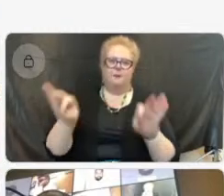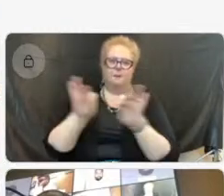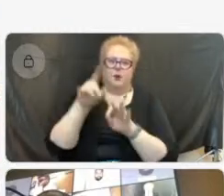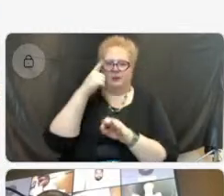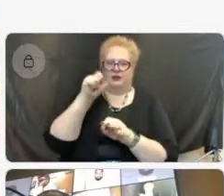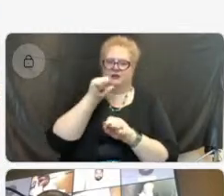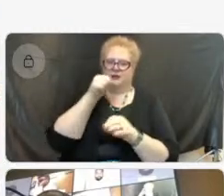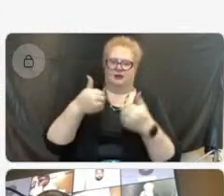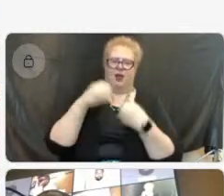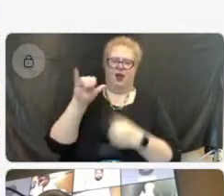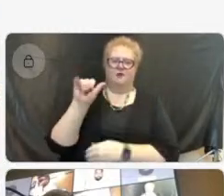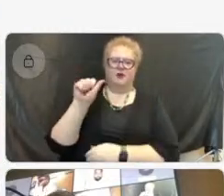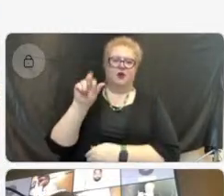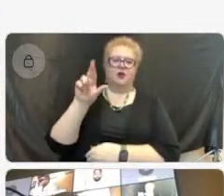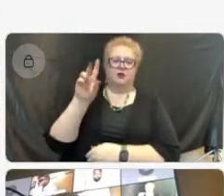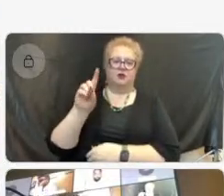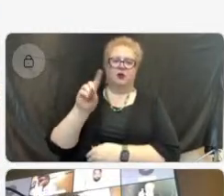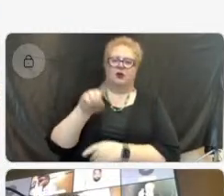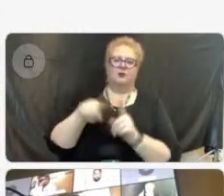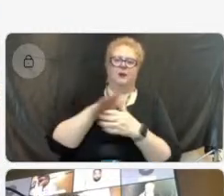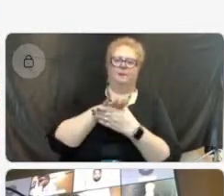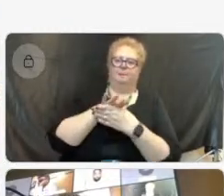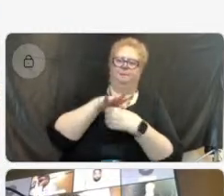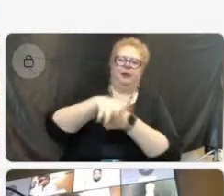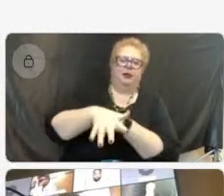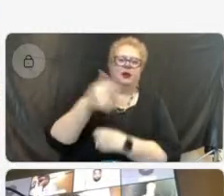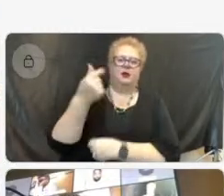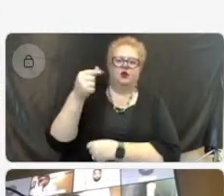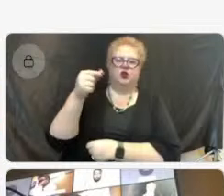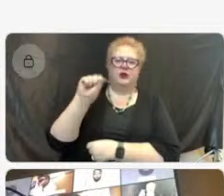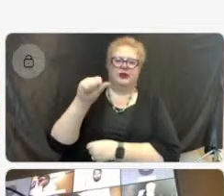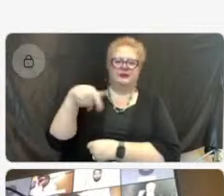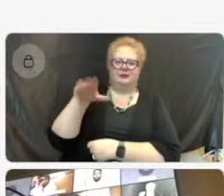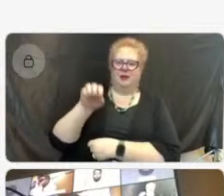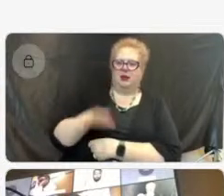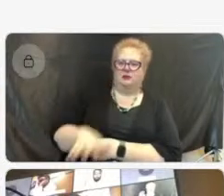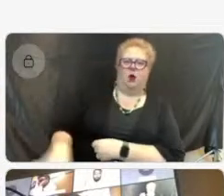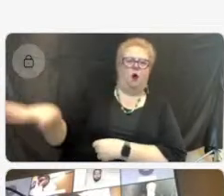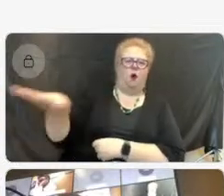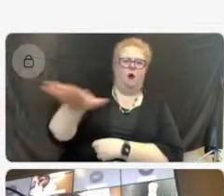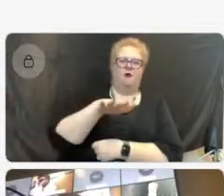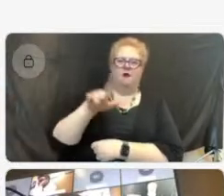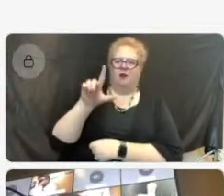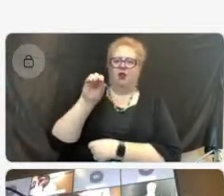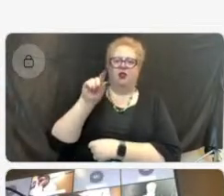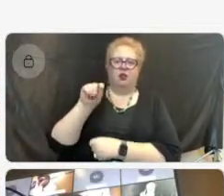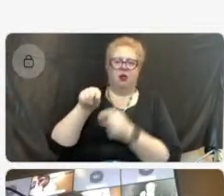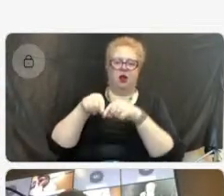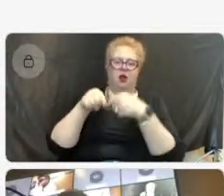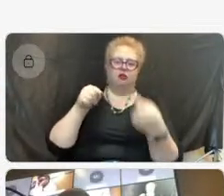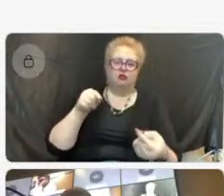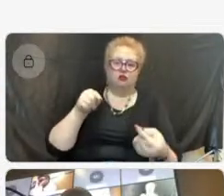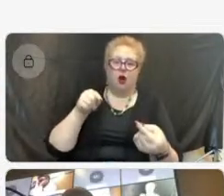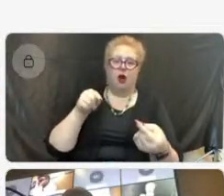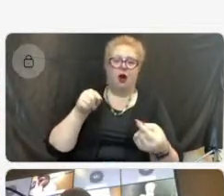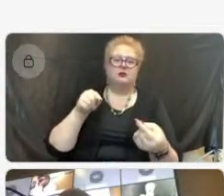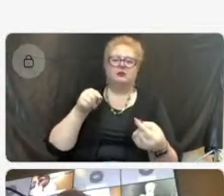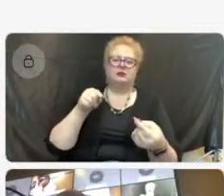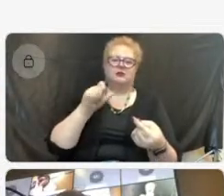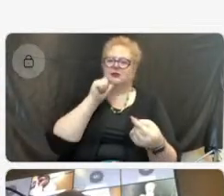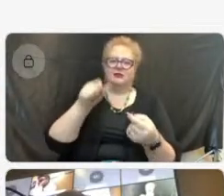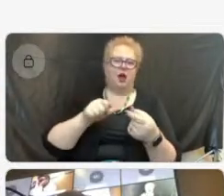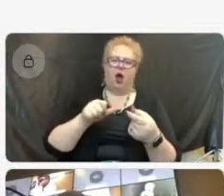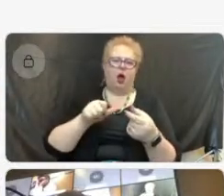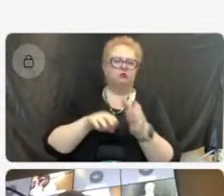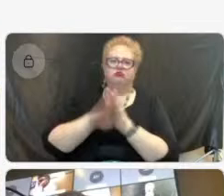a yard and everything, there's plenty of green space over there right now. The lots across the street are not